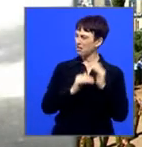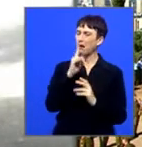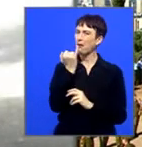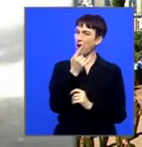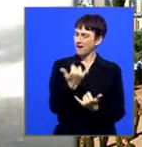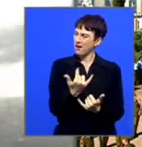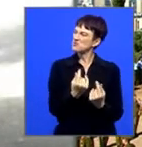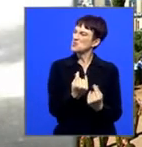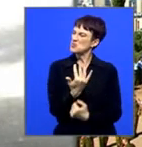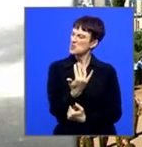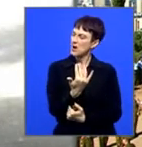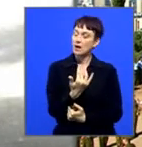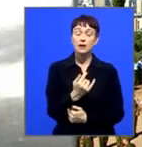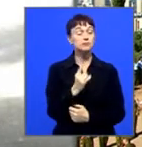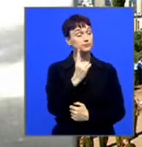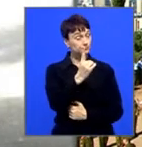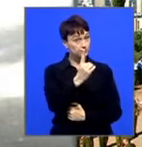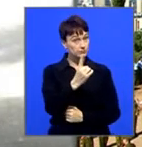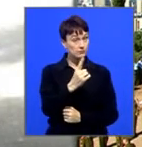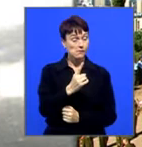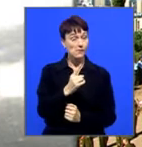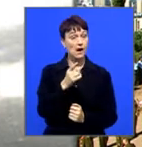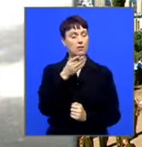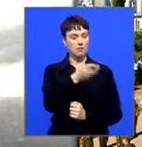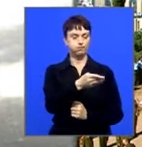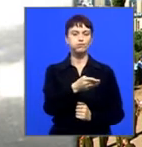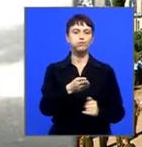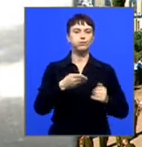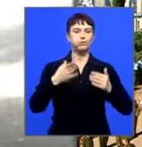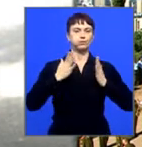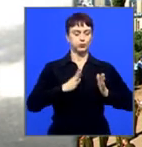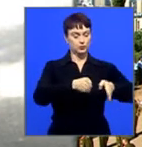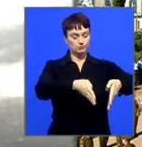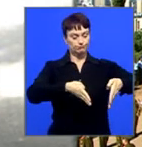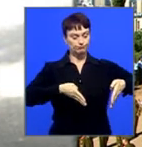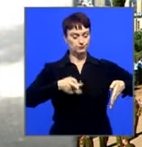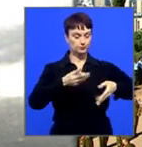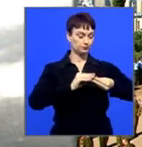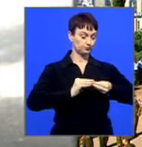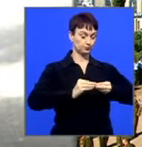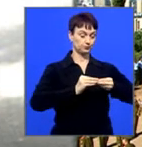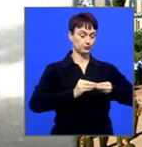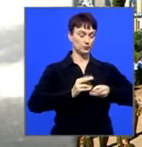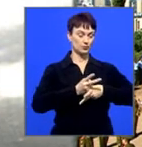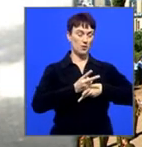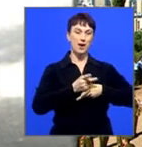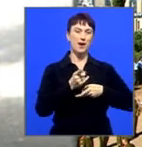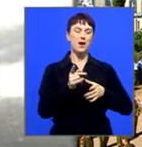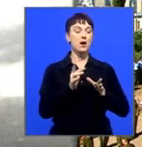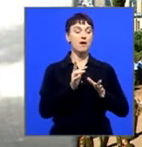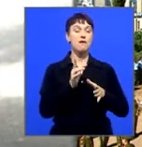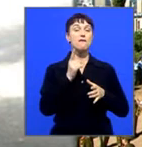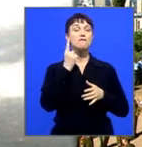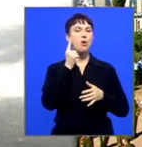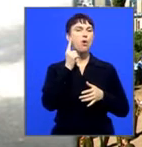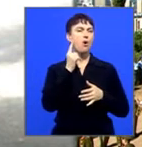Inside the building, they are busy preparing the body for viewing. And that is done by removing the